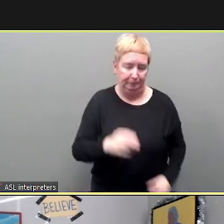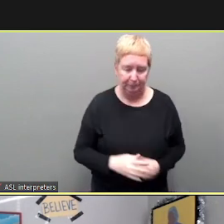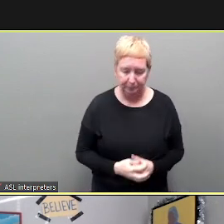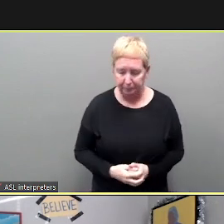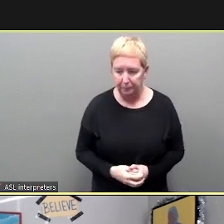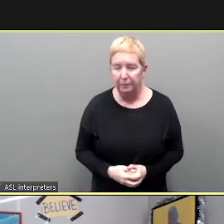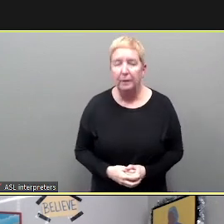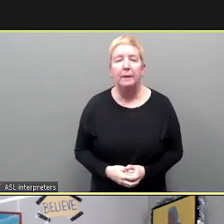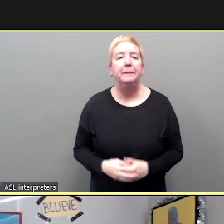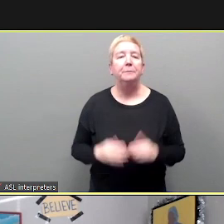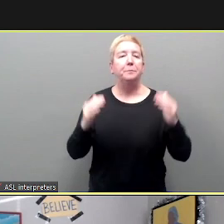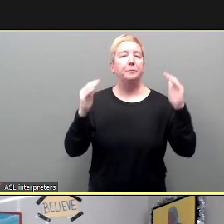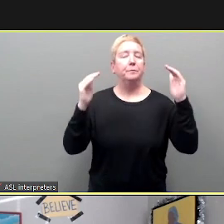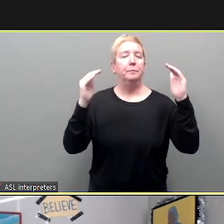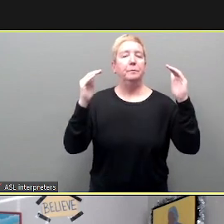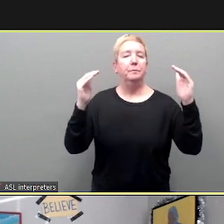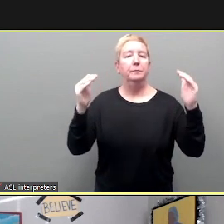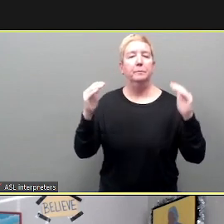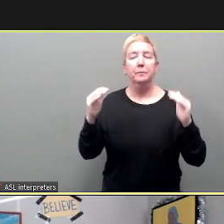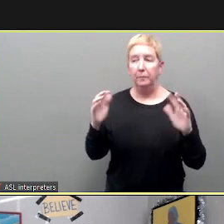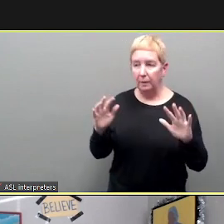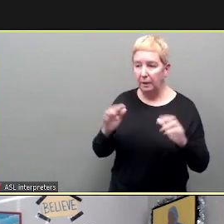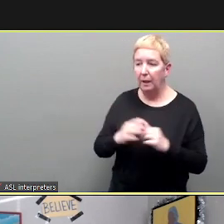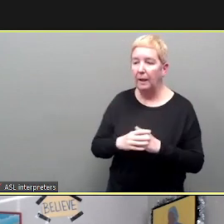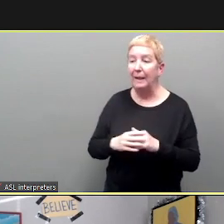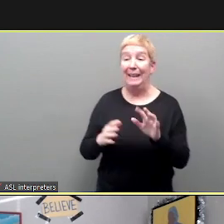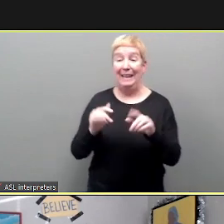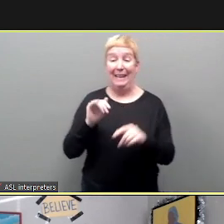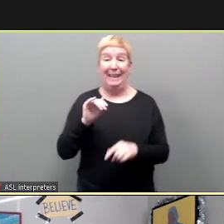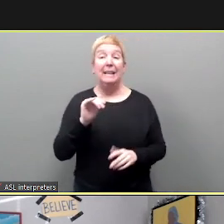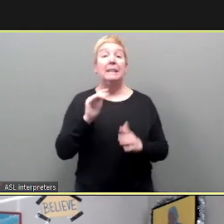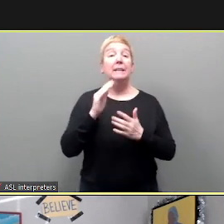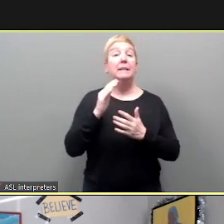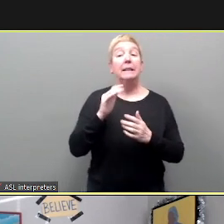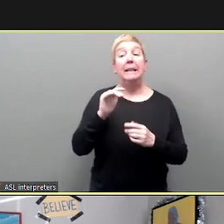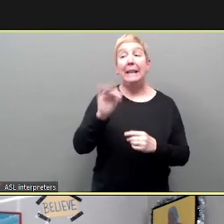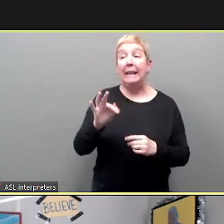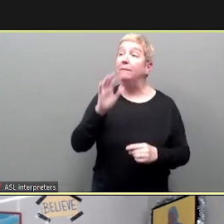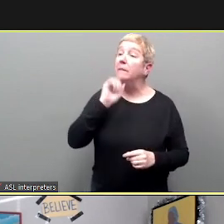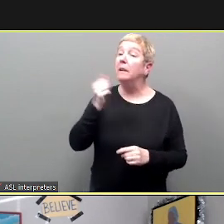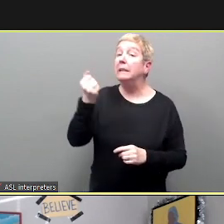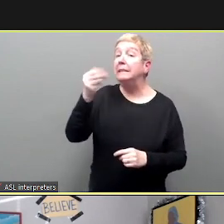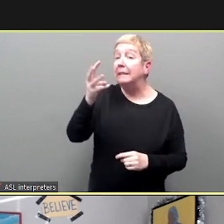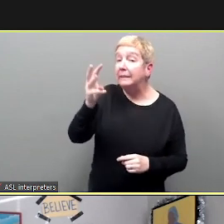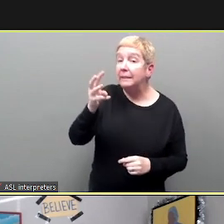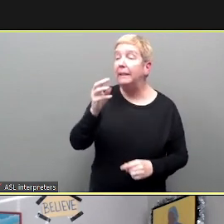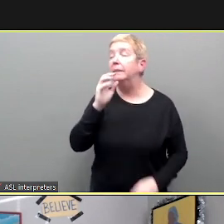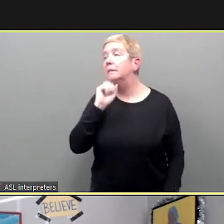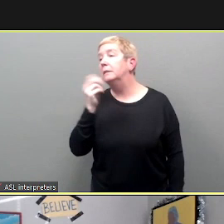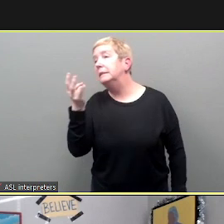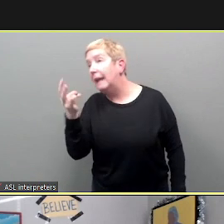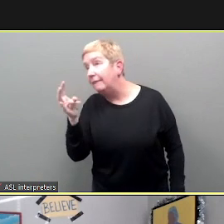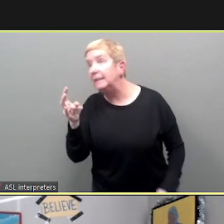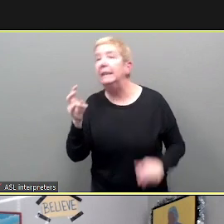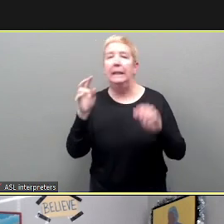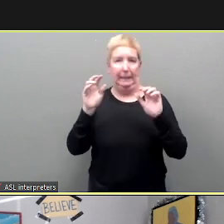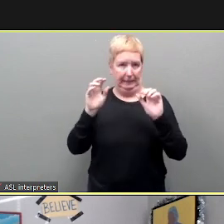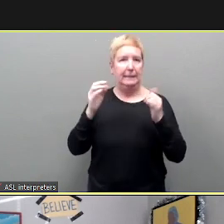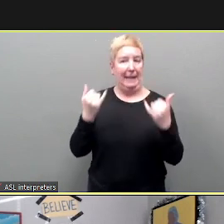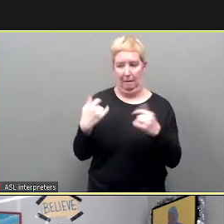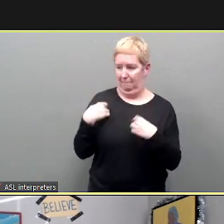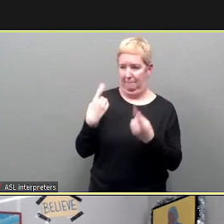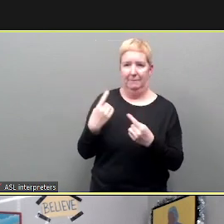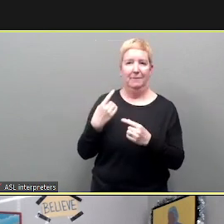or, within the month, past month, individuals 16 and 17-year-olds can also,